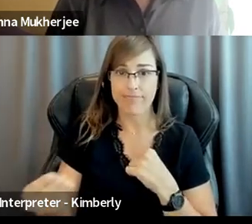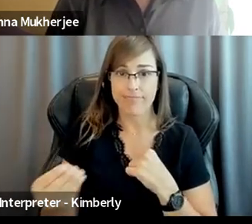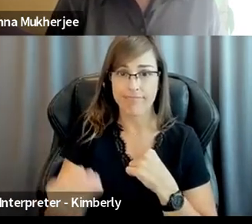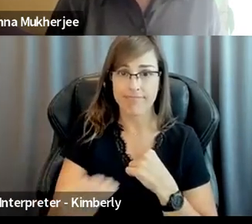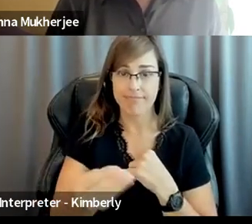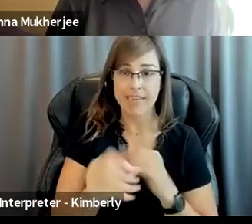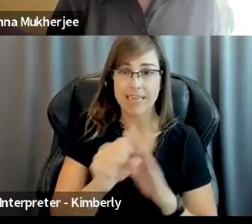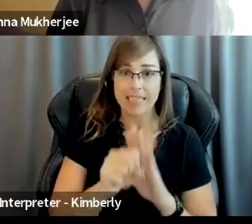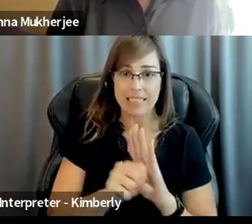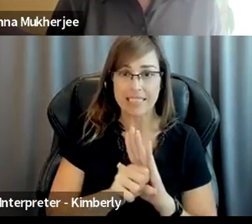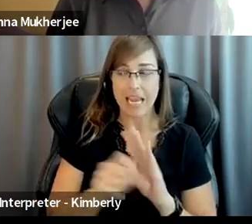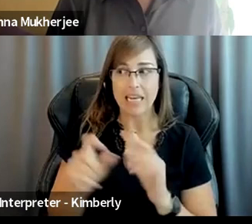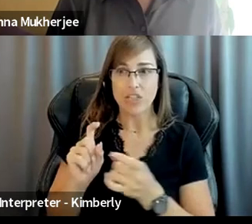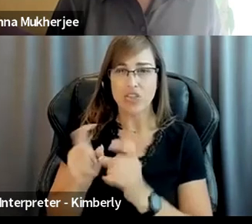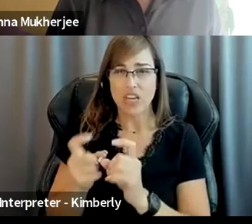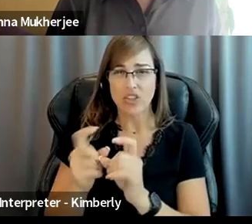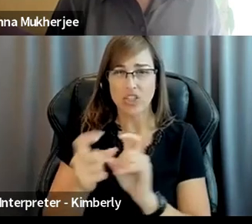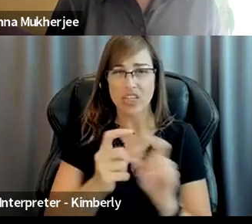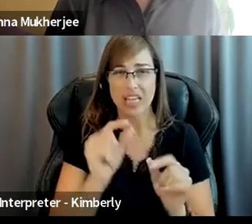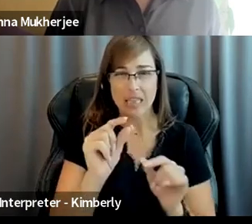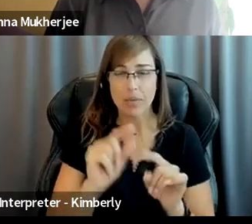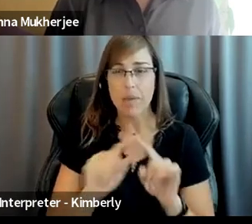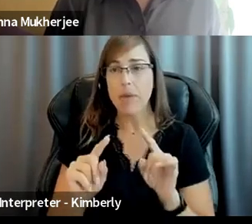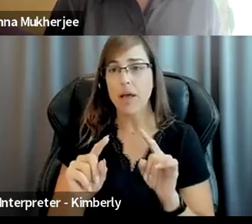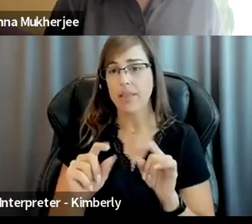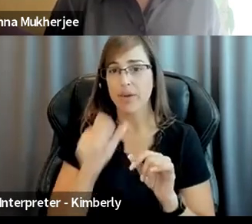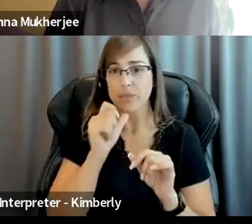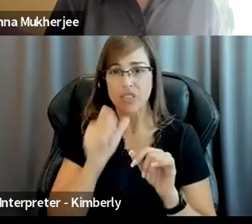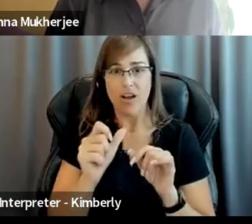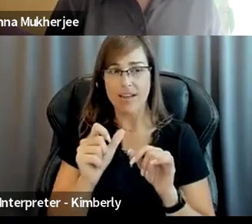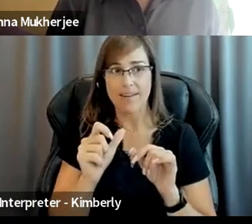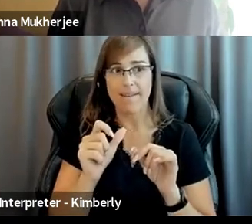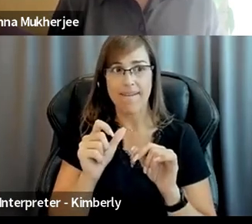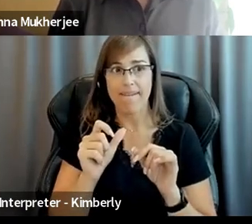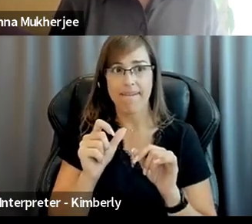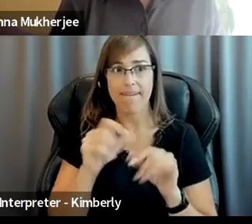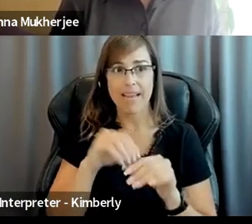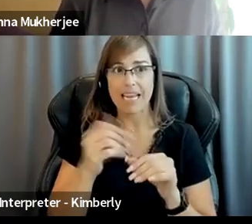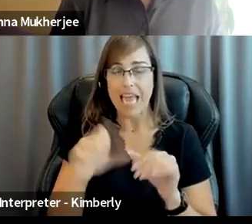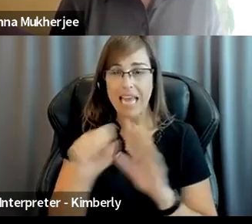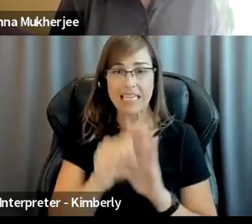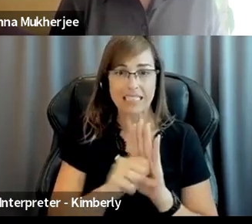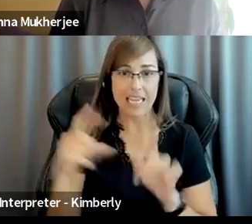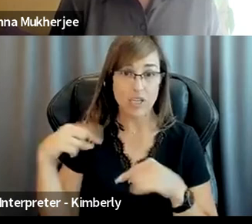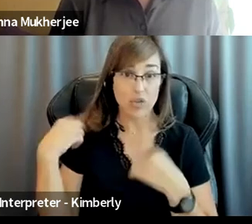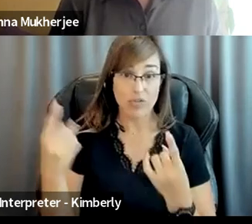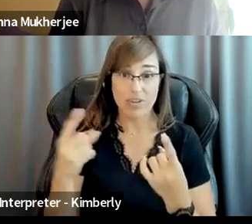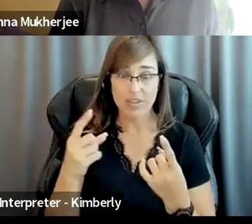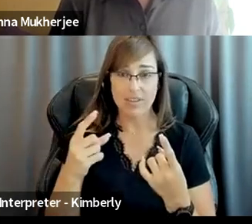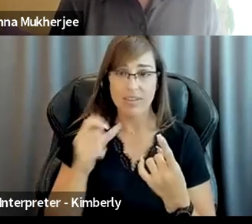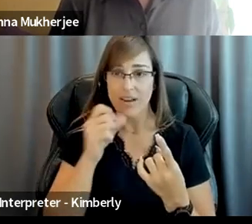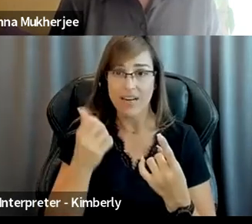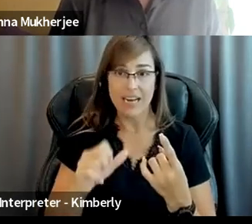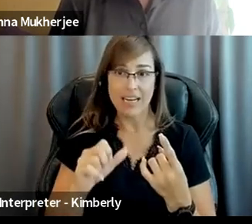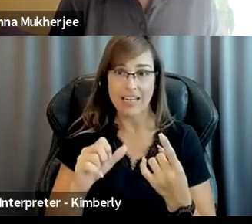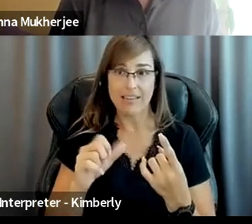bit at the margins. But there was not in any of the states thus far that have introduced them or passed